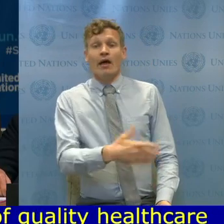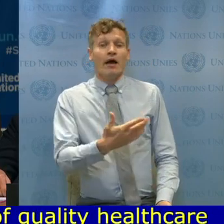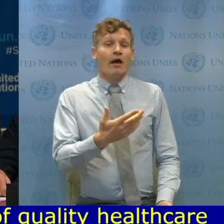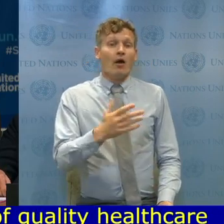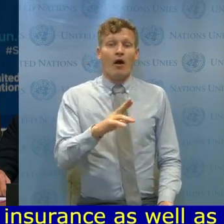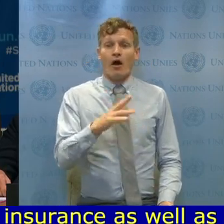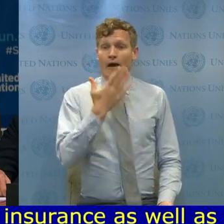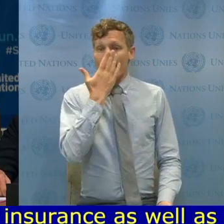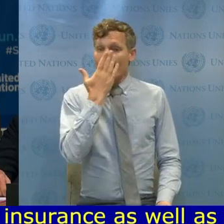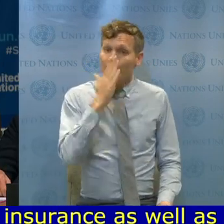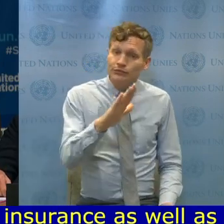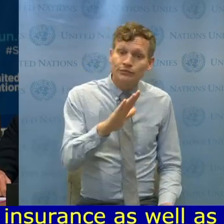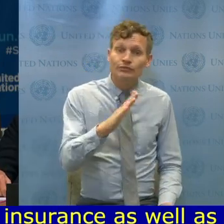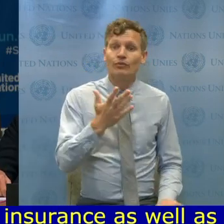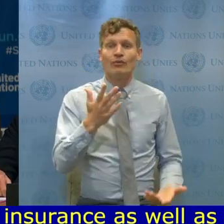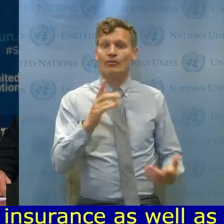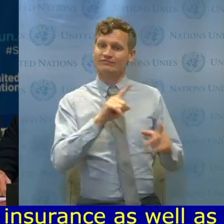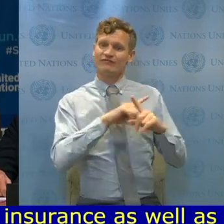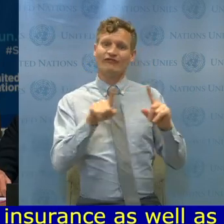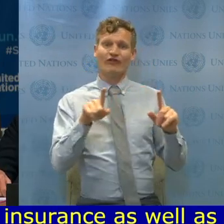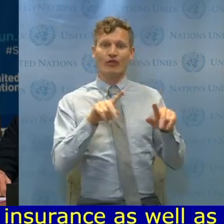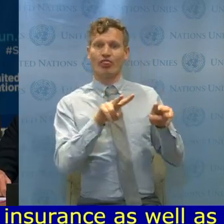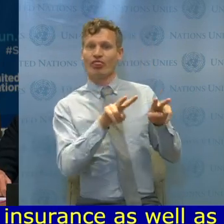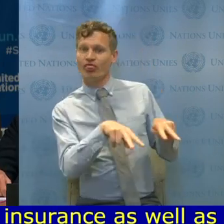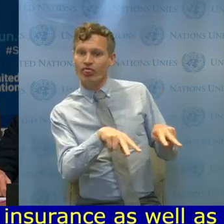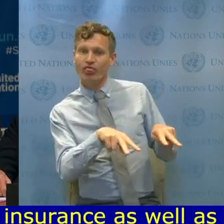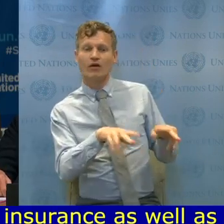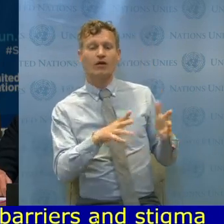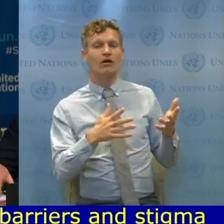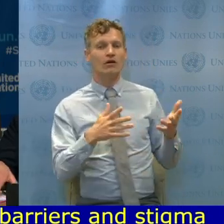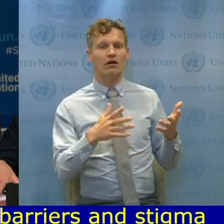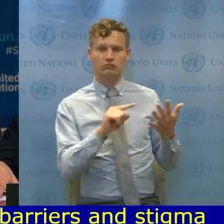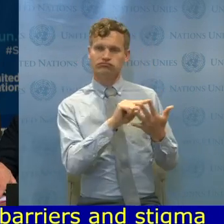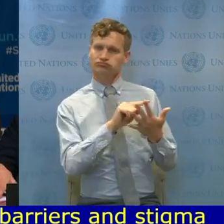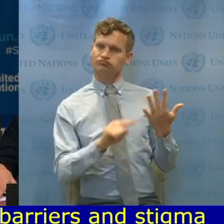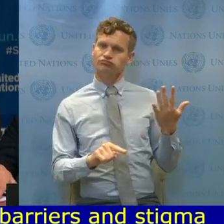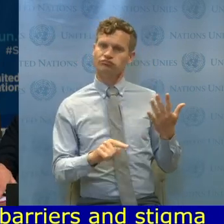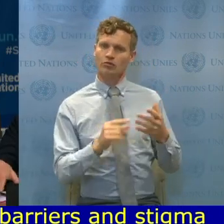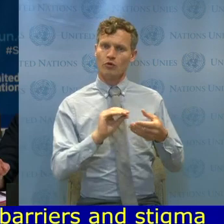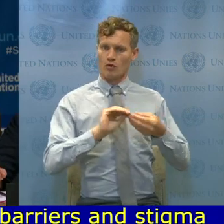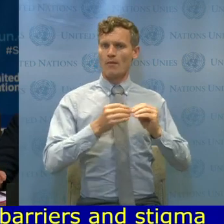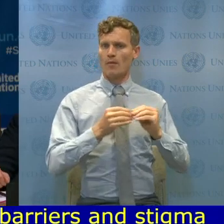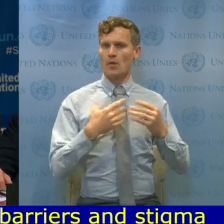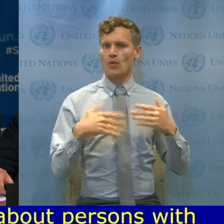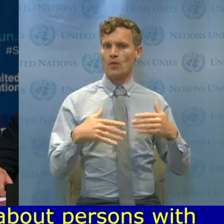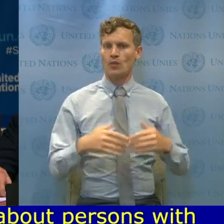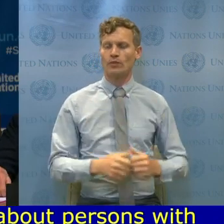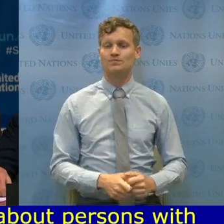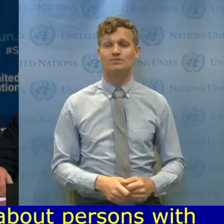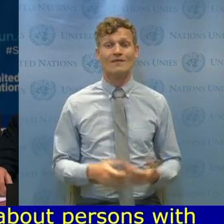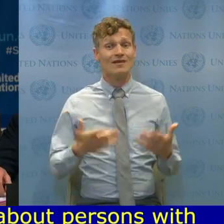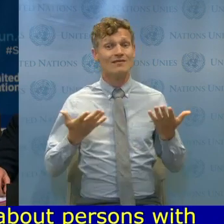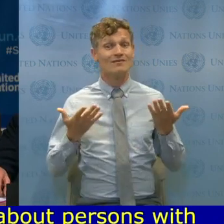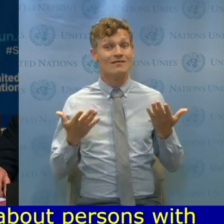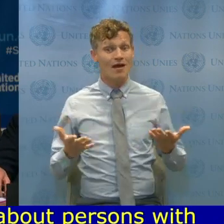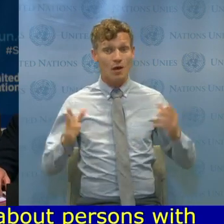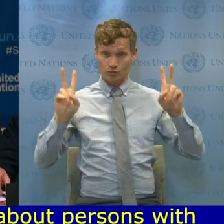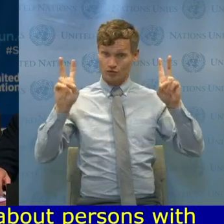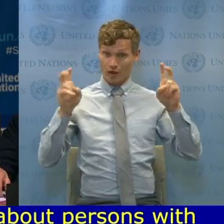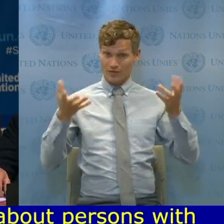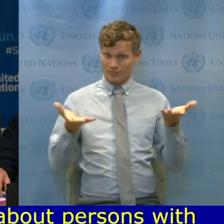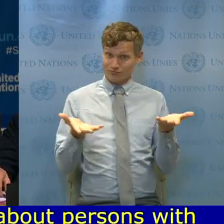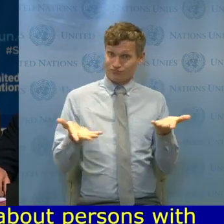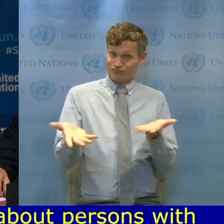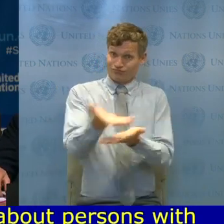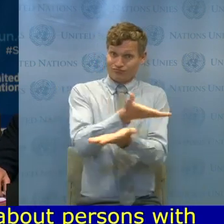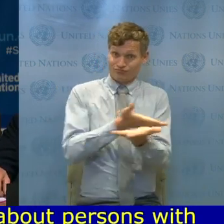with disabilities. Our roundtable this afternoon will offer an opportunity to discuss some of